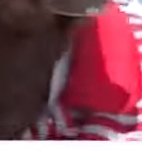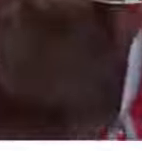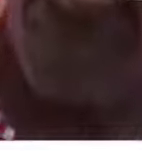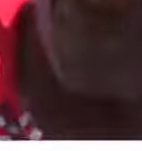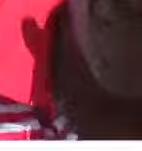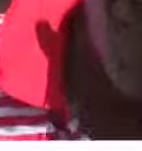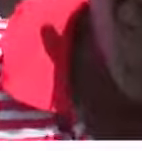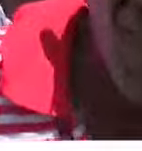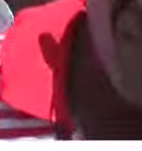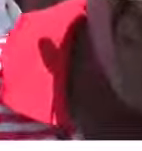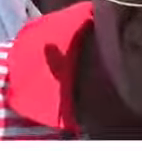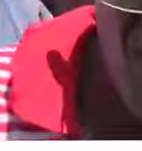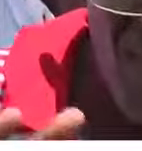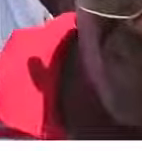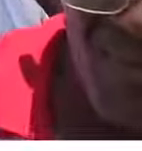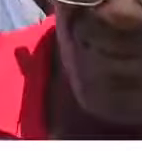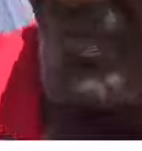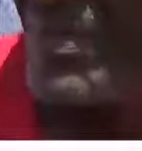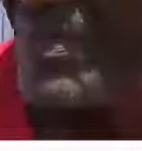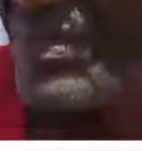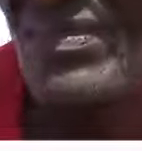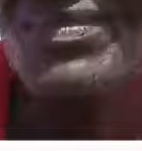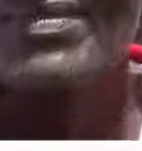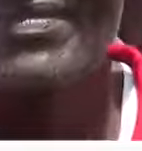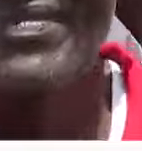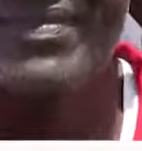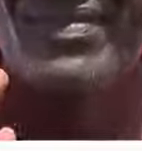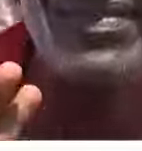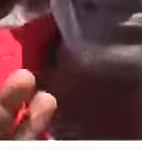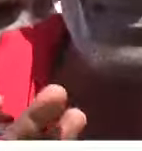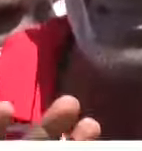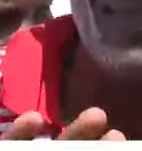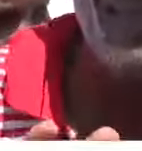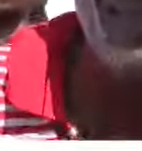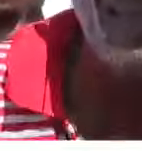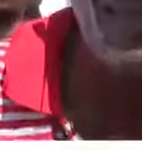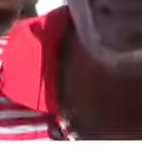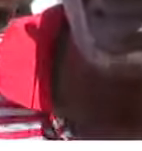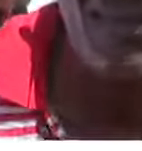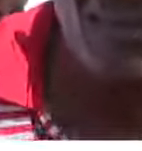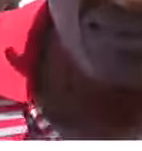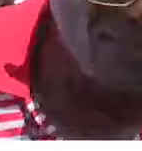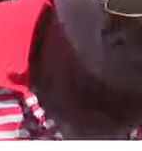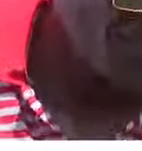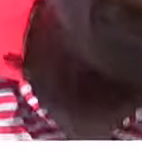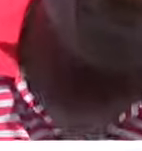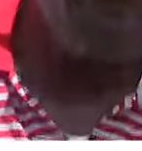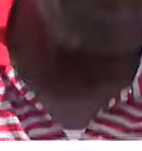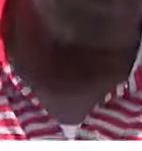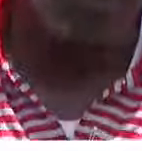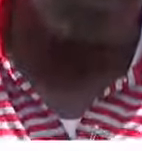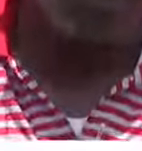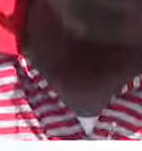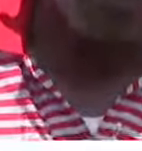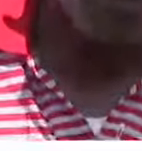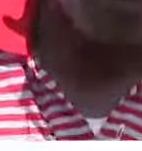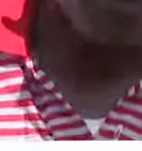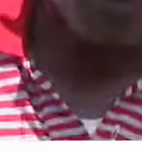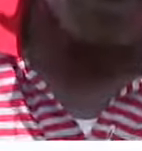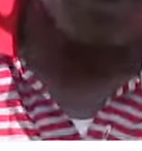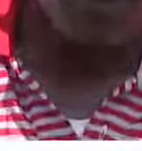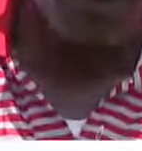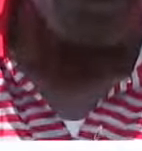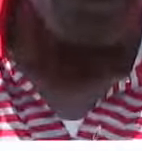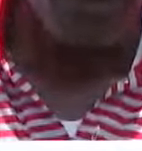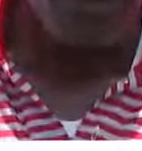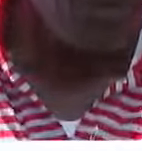if I have two more minutes, because as you can see, there are very many and they would all want to talk to me, but we cannot leave without talking to an administrator